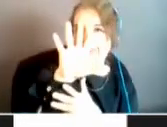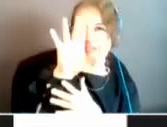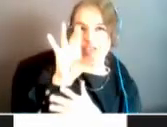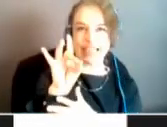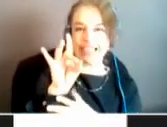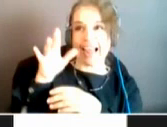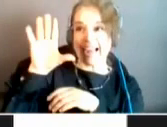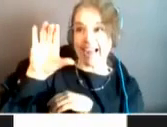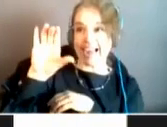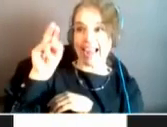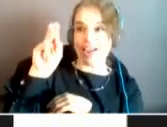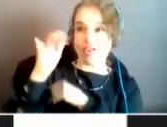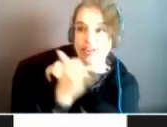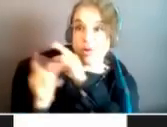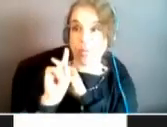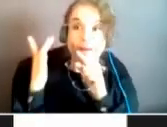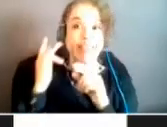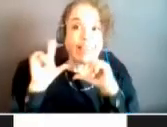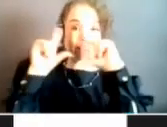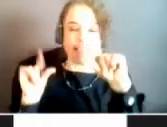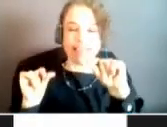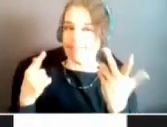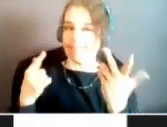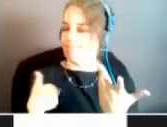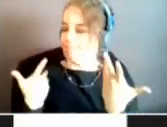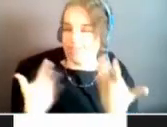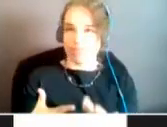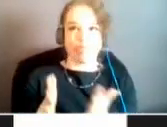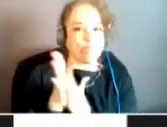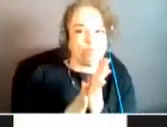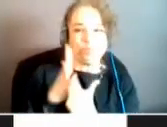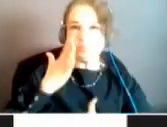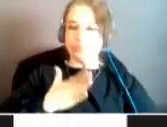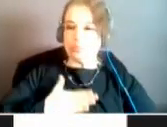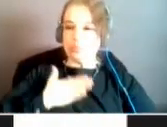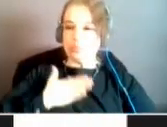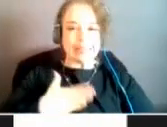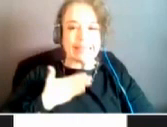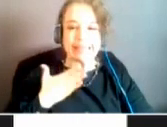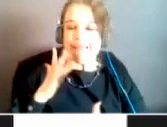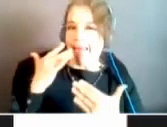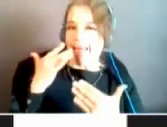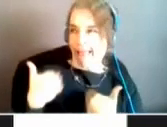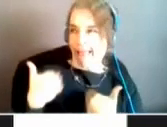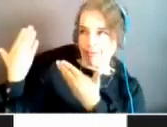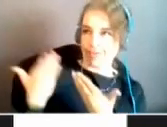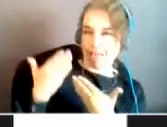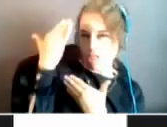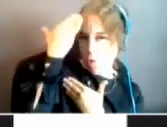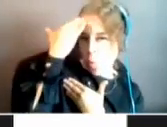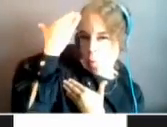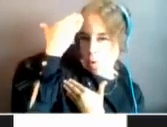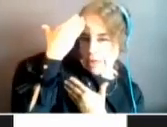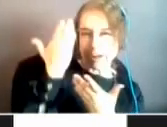counties of California. And I was very, very happy to have him acknowledge the